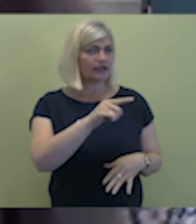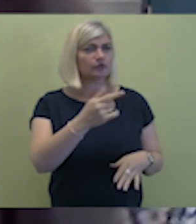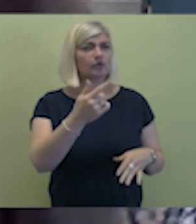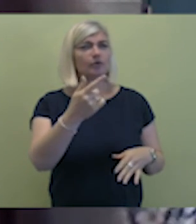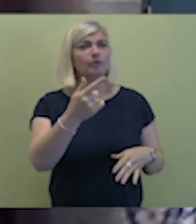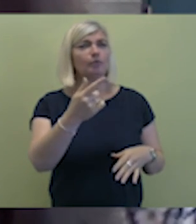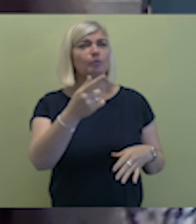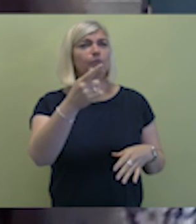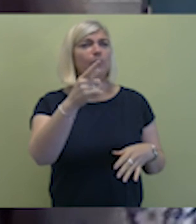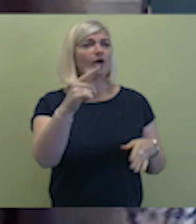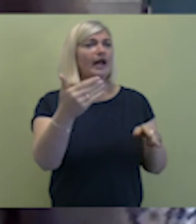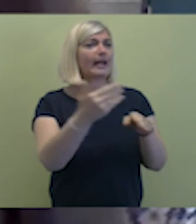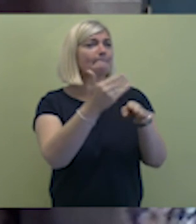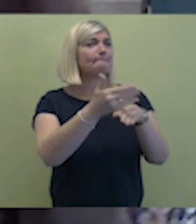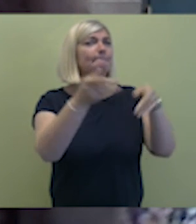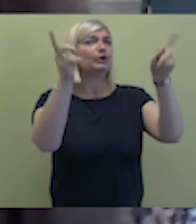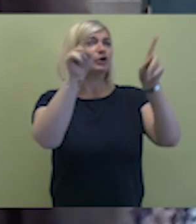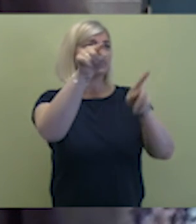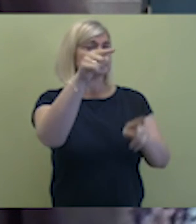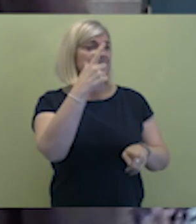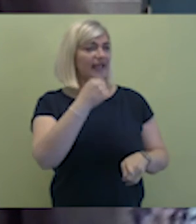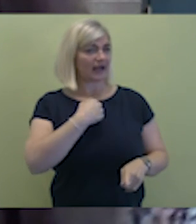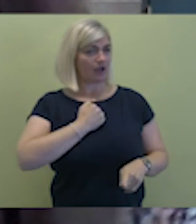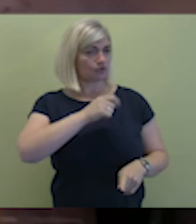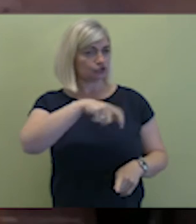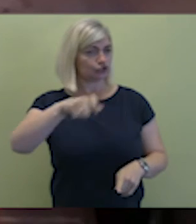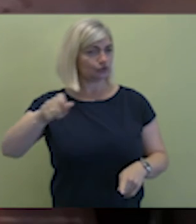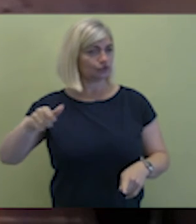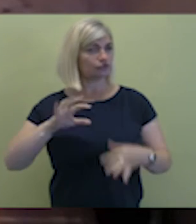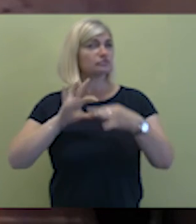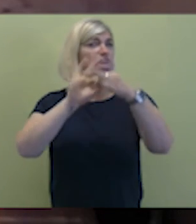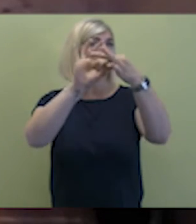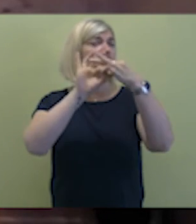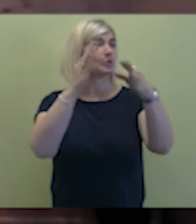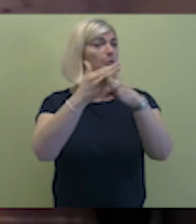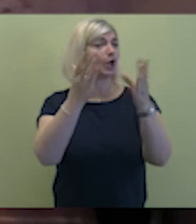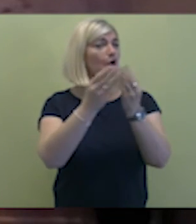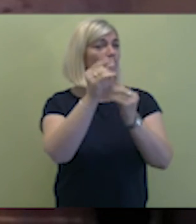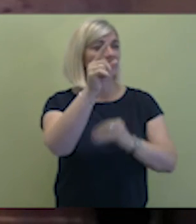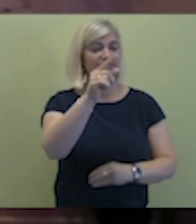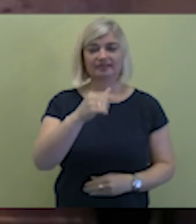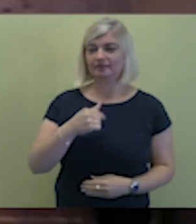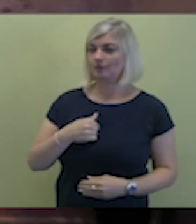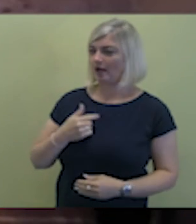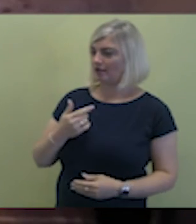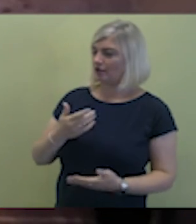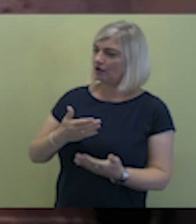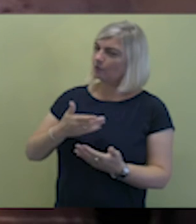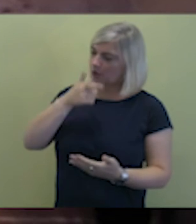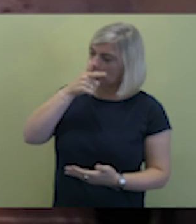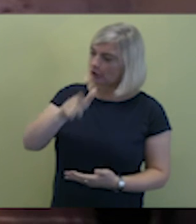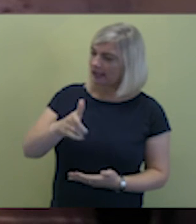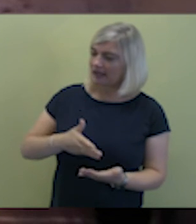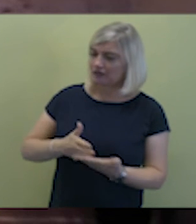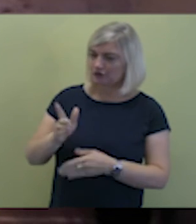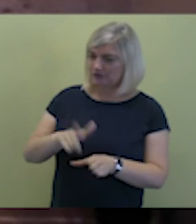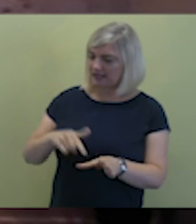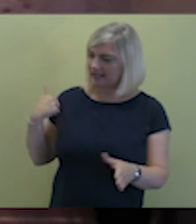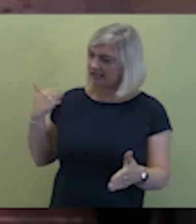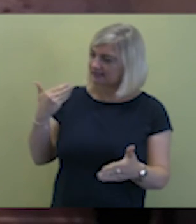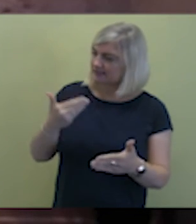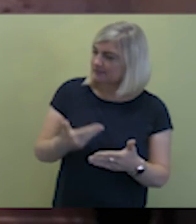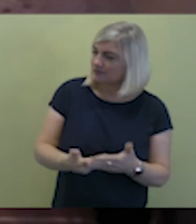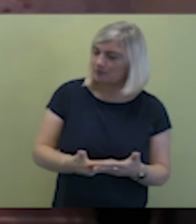employers can our students expect to work with? We are really lucky at the college that over the years we've created some really nice links